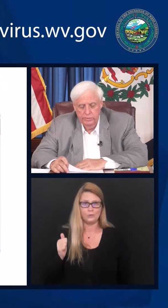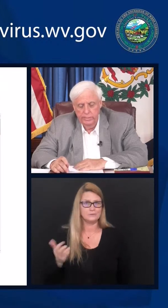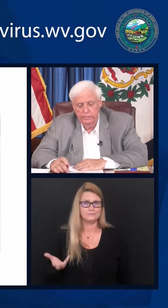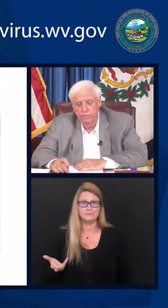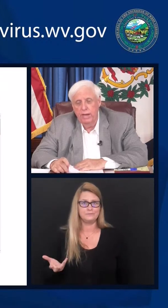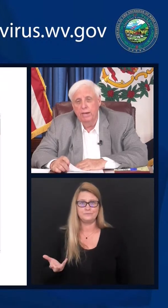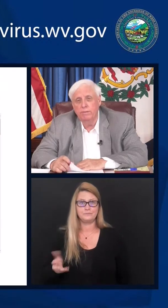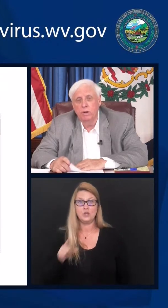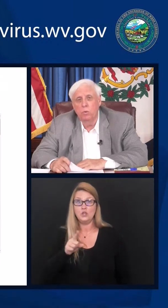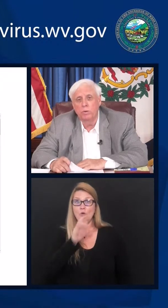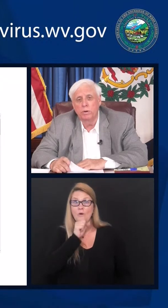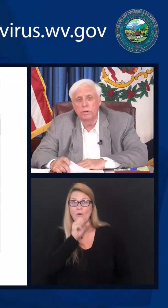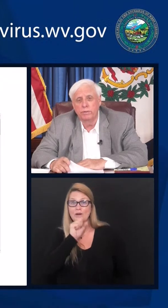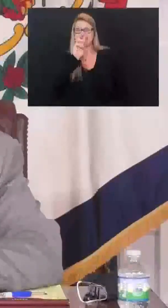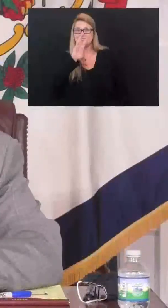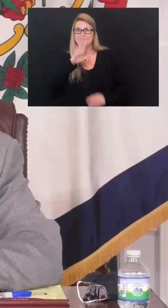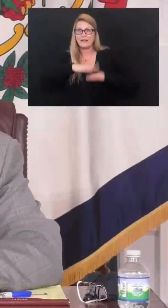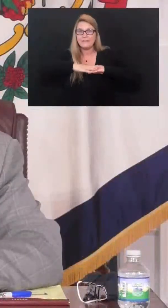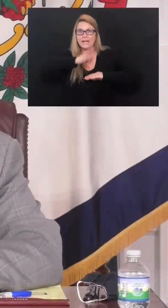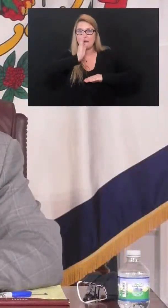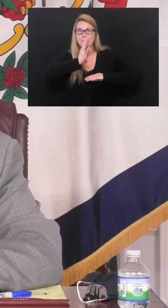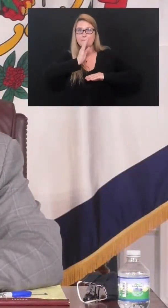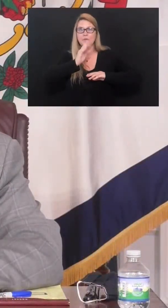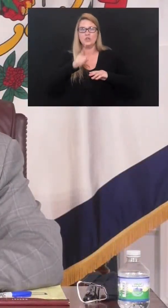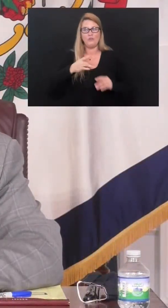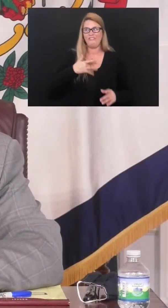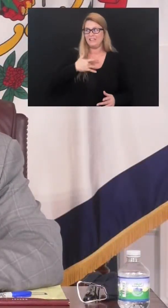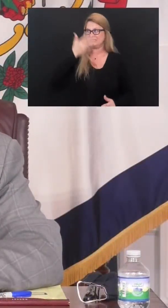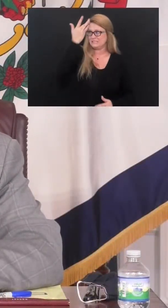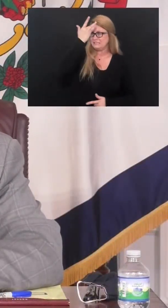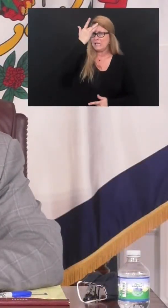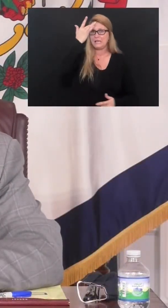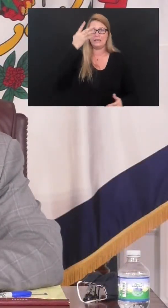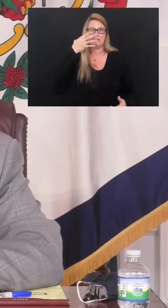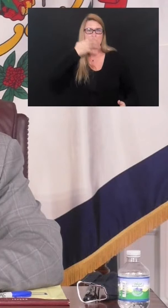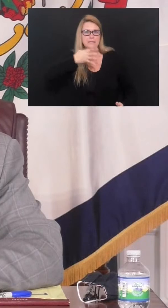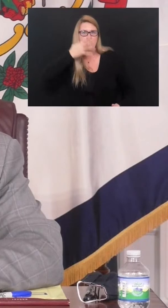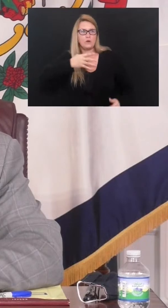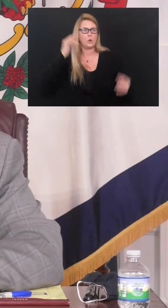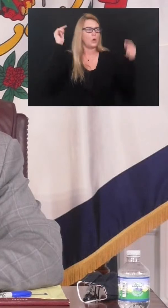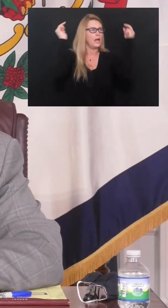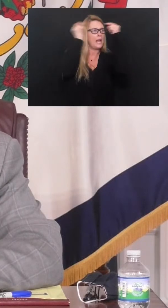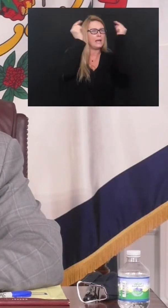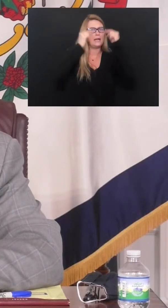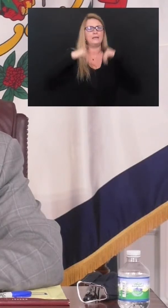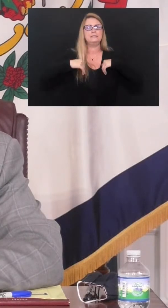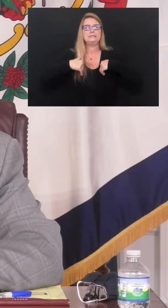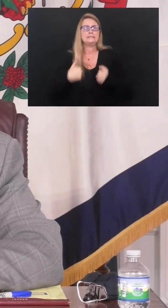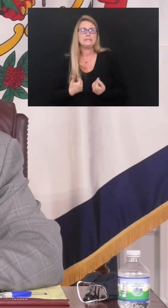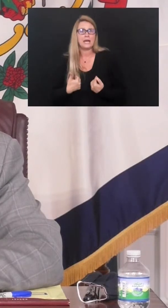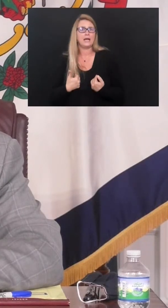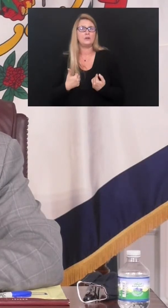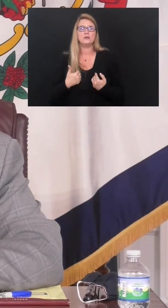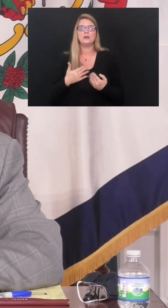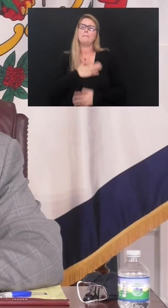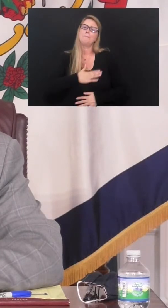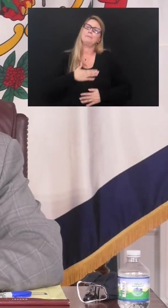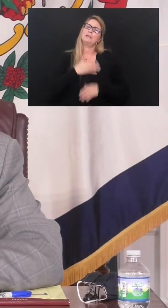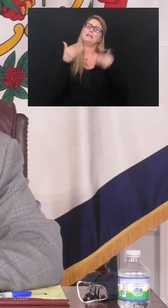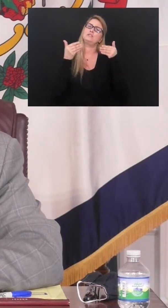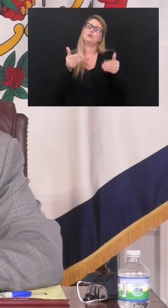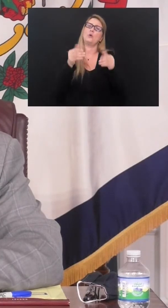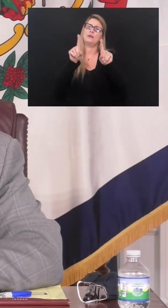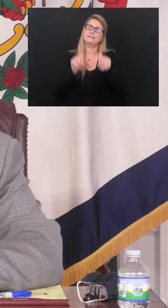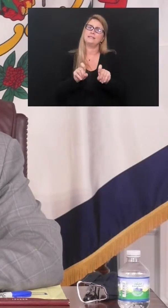If you're 65 and older and you get that sniffle or you get that headache or tiredness or whatever it may be, please go get